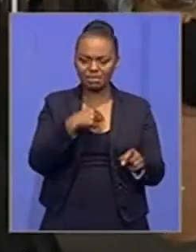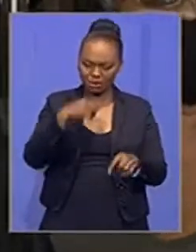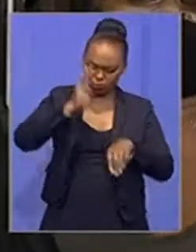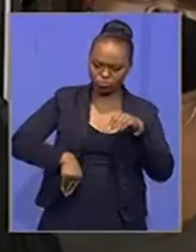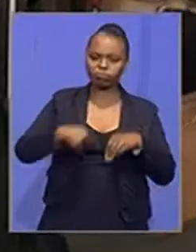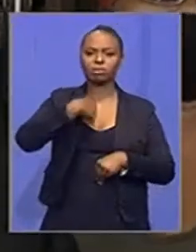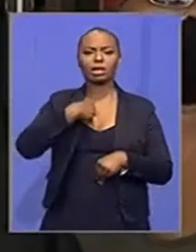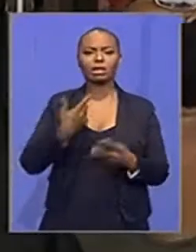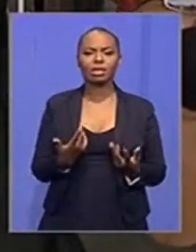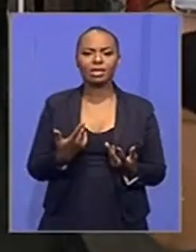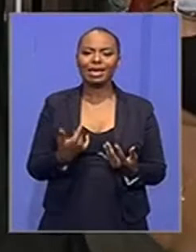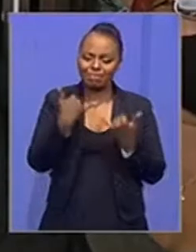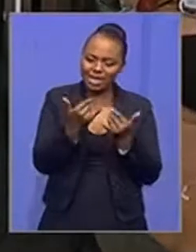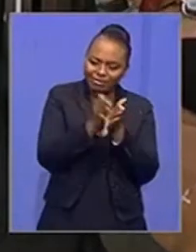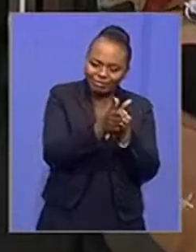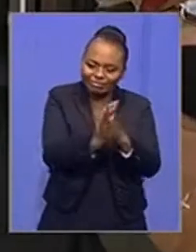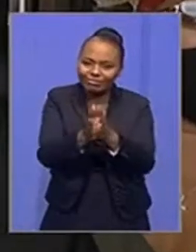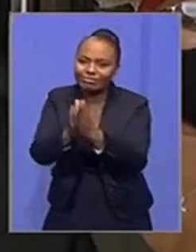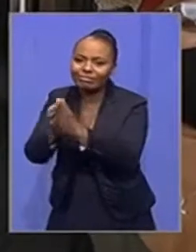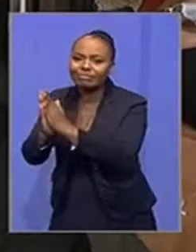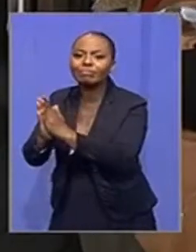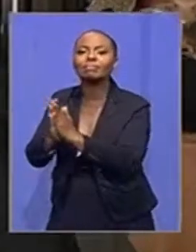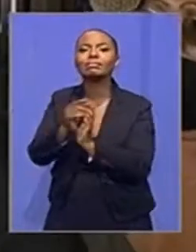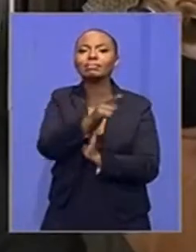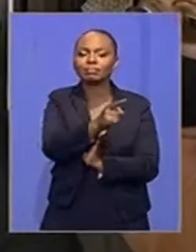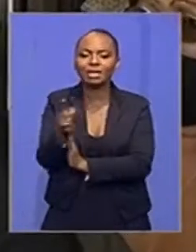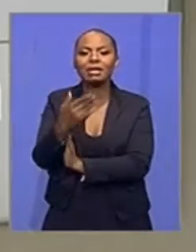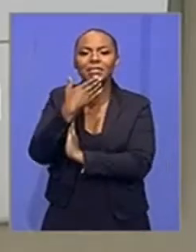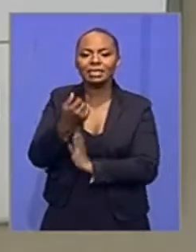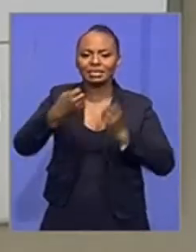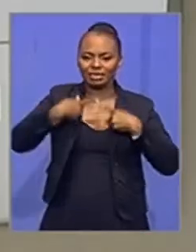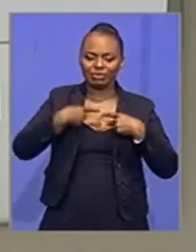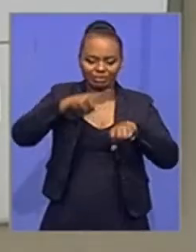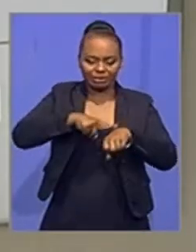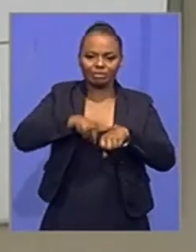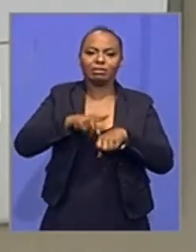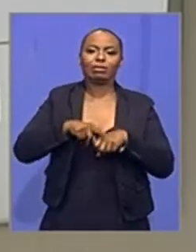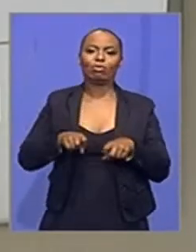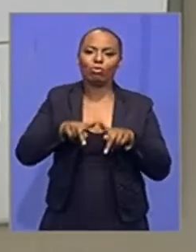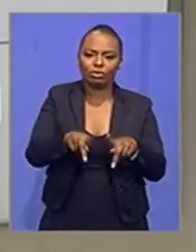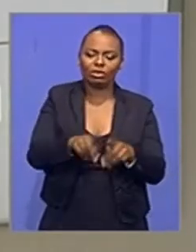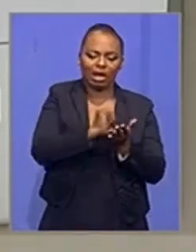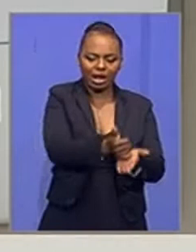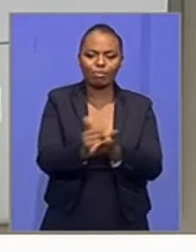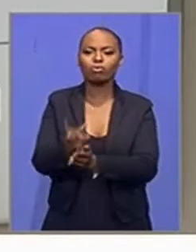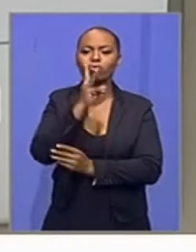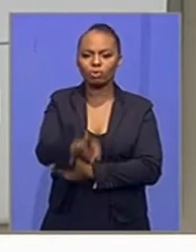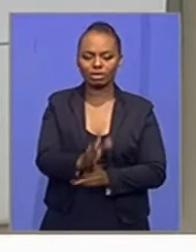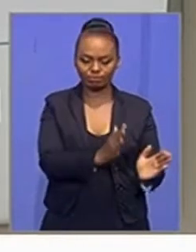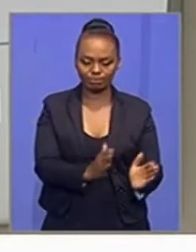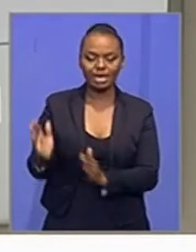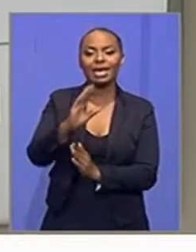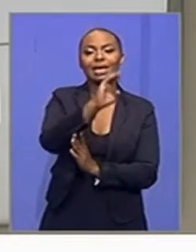so all I'm asking of you please give us the opportunity i'll give the opportunity i